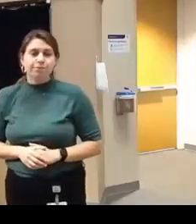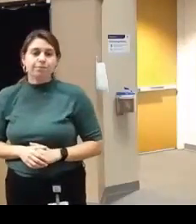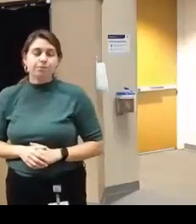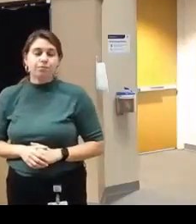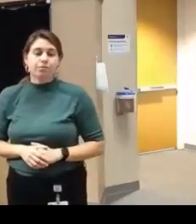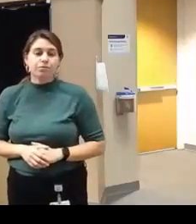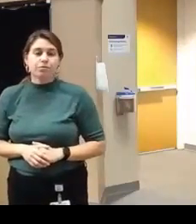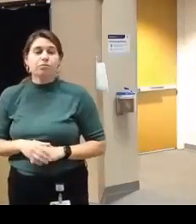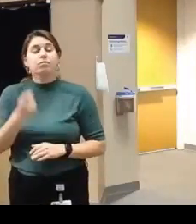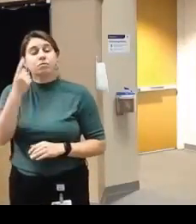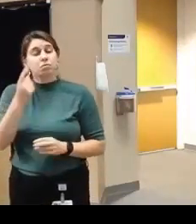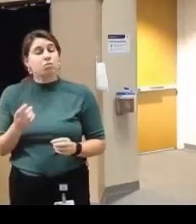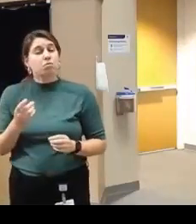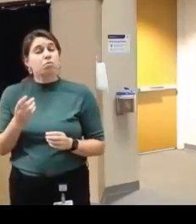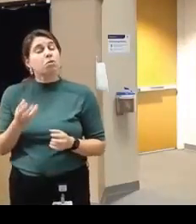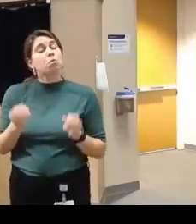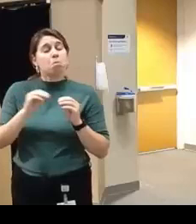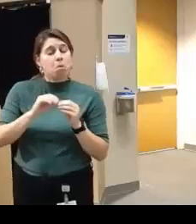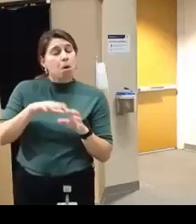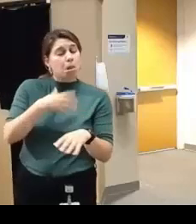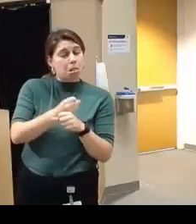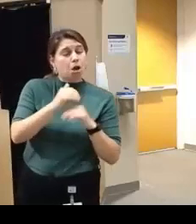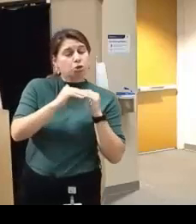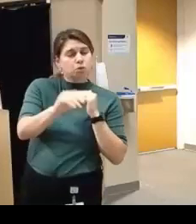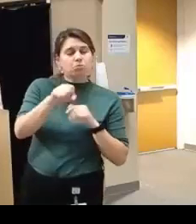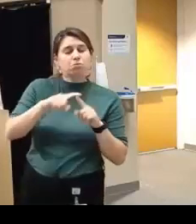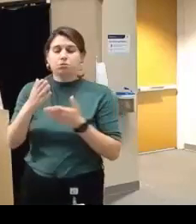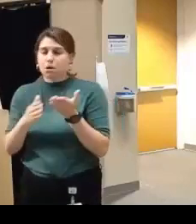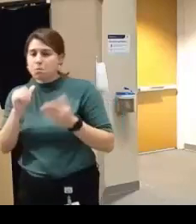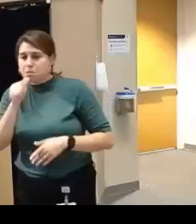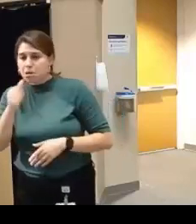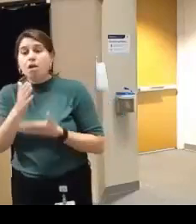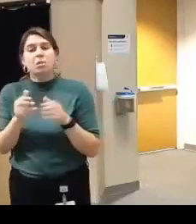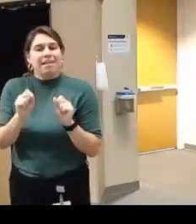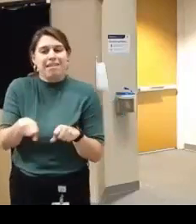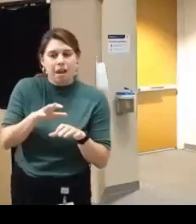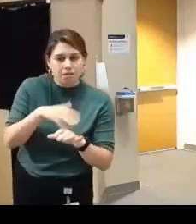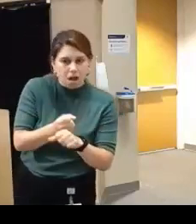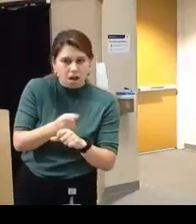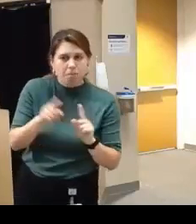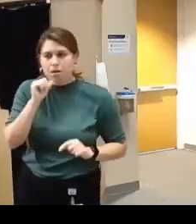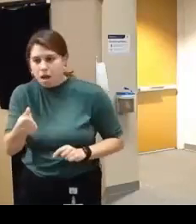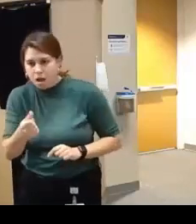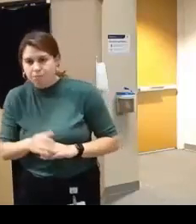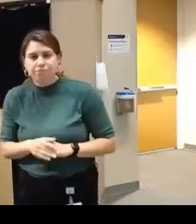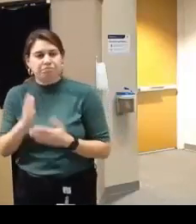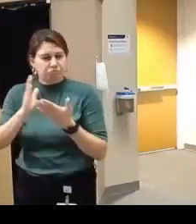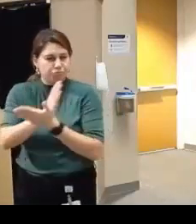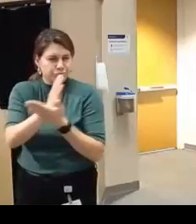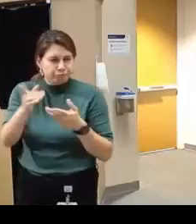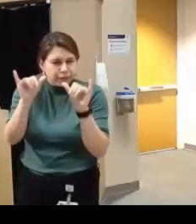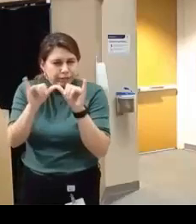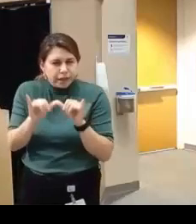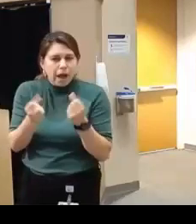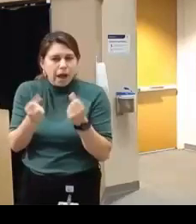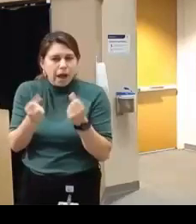While more of them are locked units, a lot of them are not locked units. Some of them have capability of being locked. You can see the range of the size of the